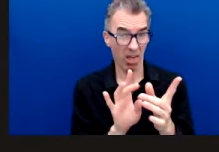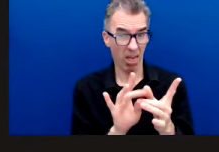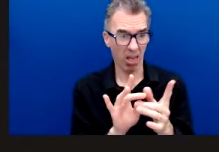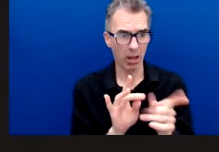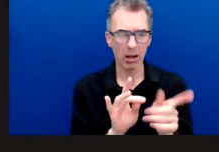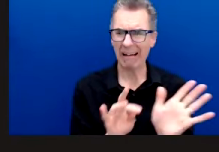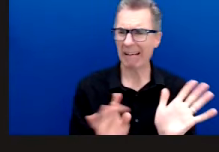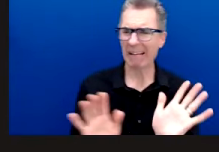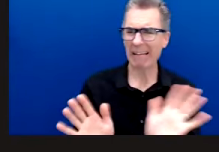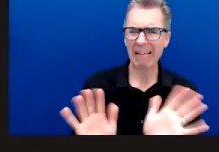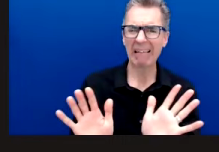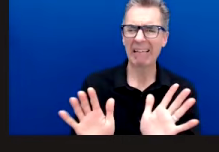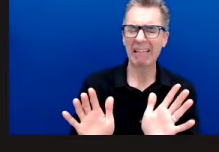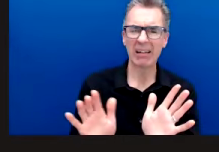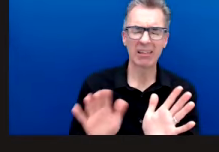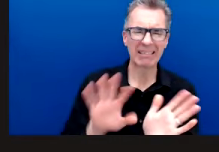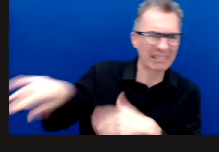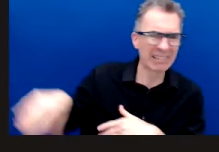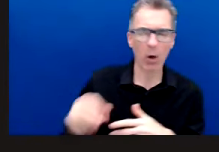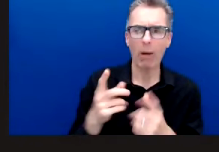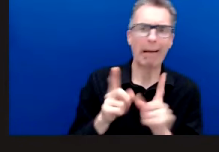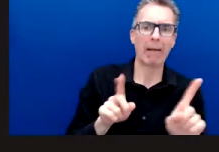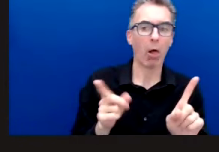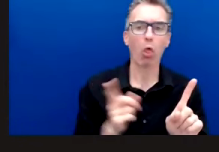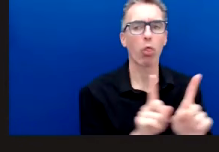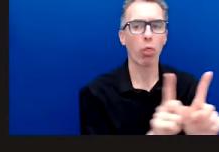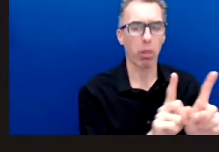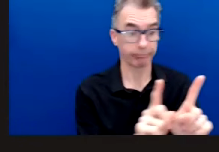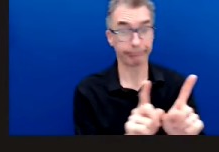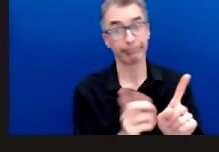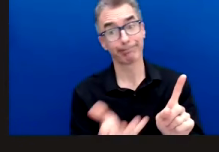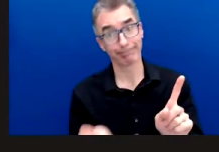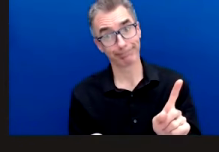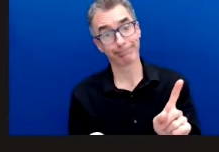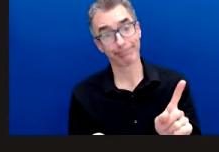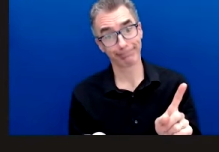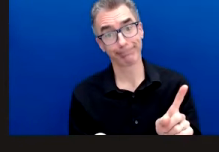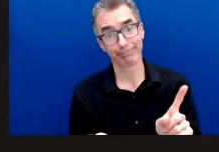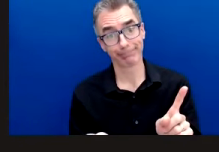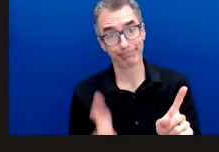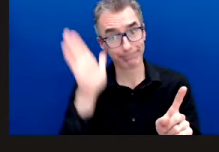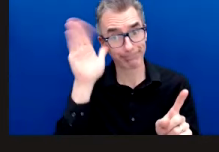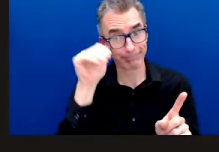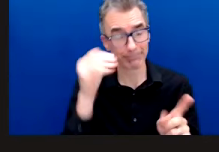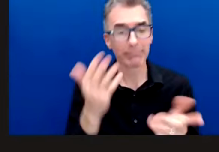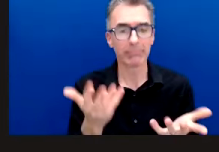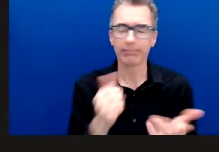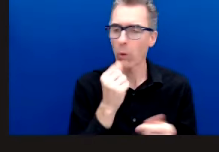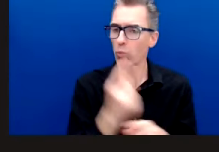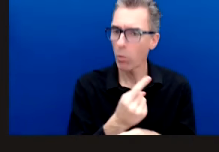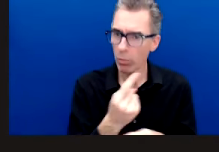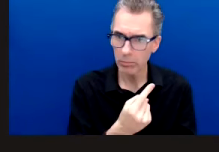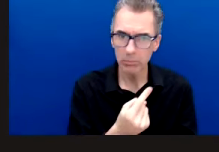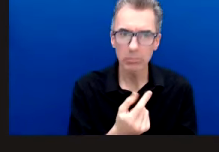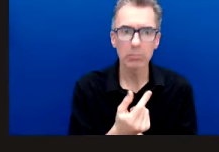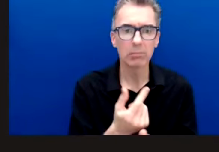an attempt to redirect a conversation or to distance themselves as well. So, it just shows that, it's inappropriate and